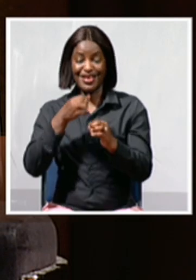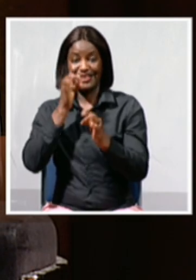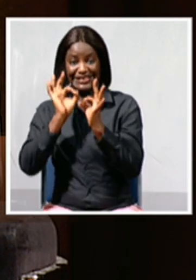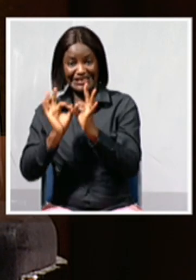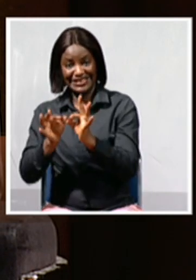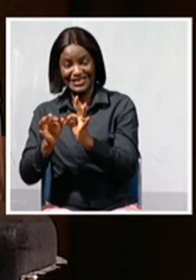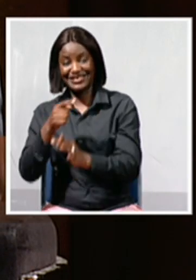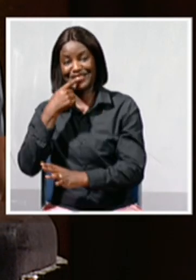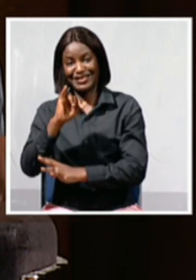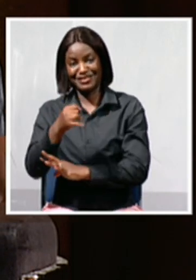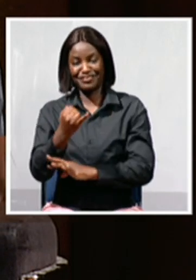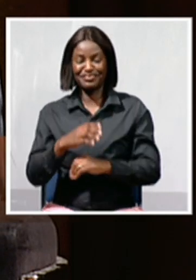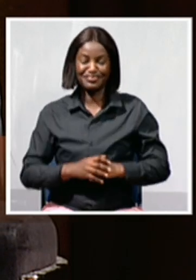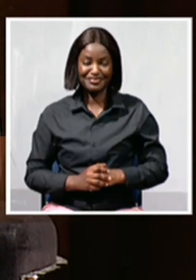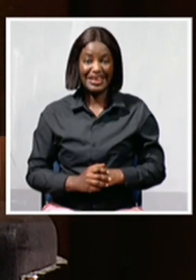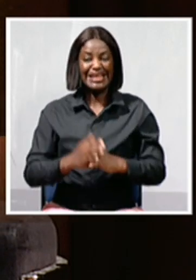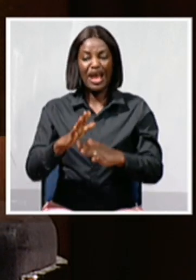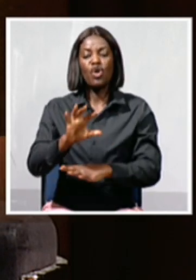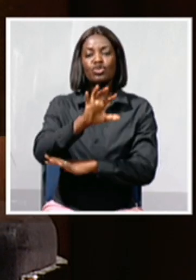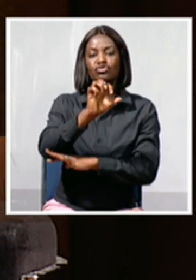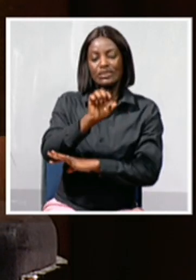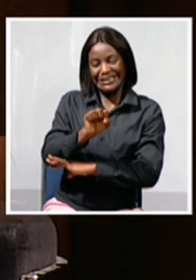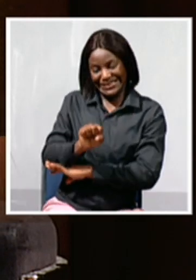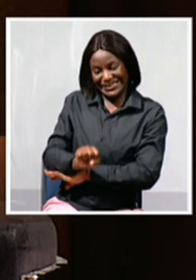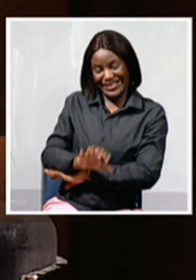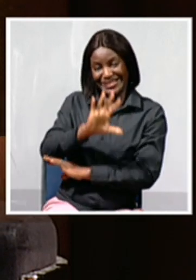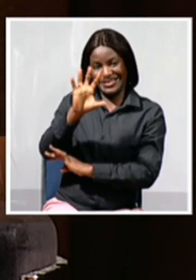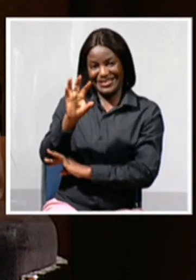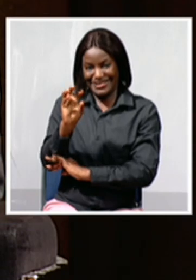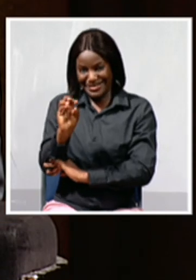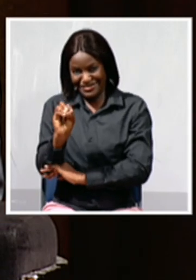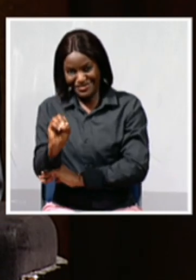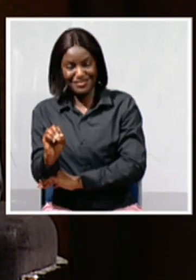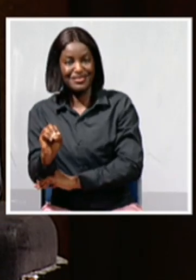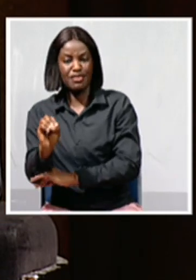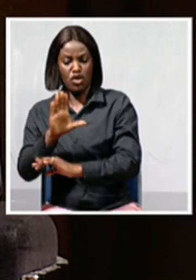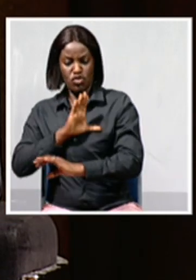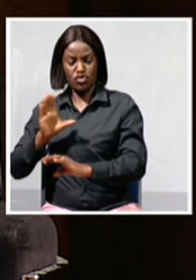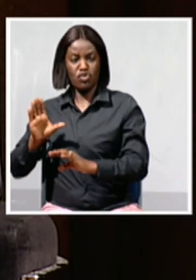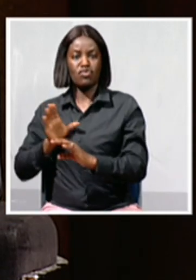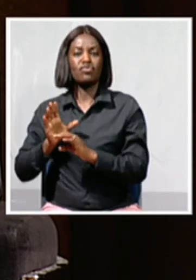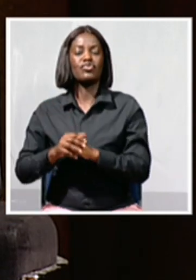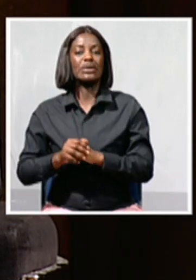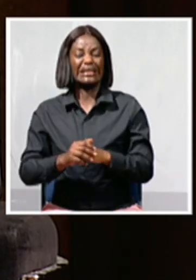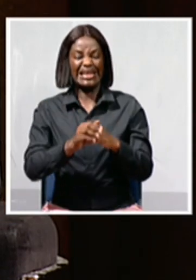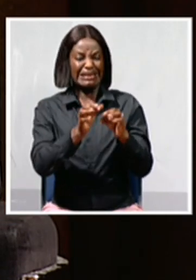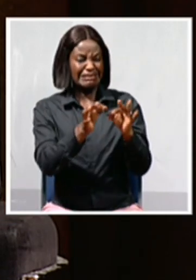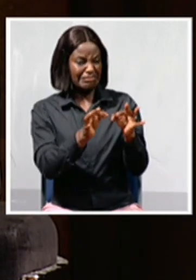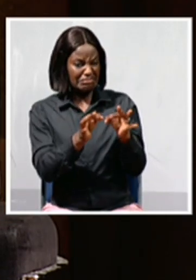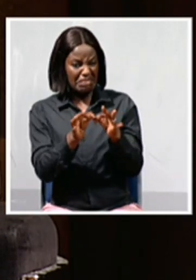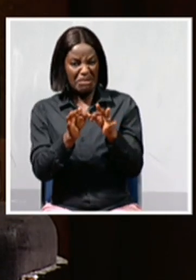this episode. Now, the Southern African Development Community Electoral Advisory Council has described Namibia's